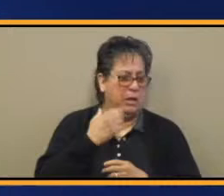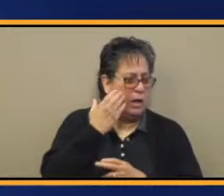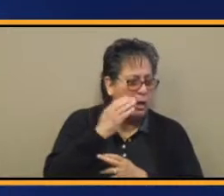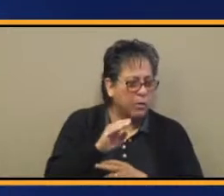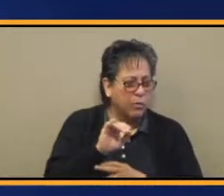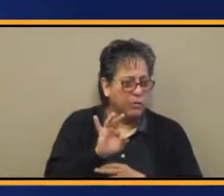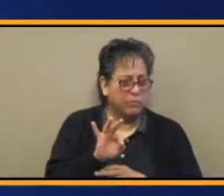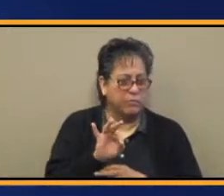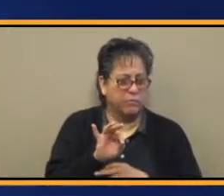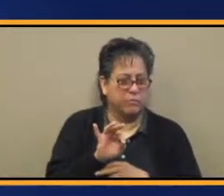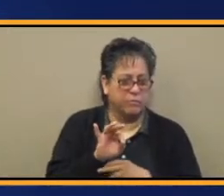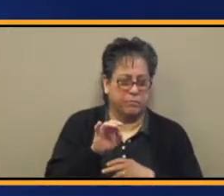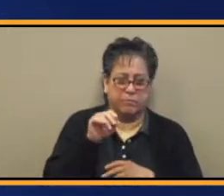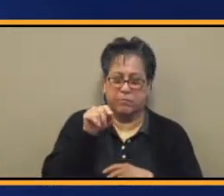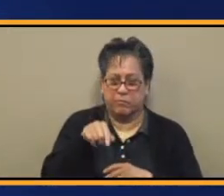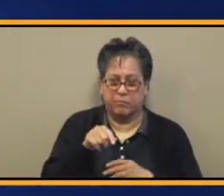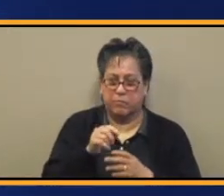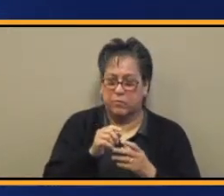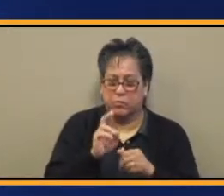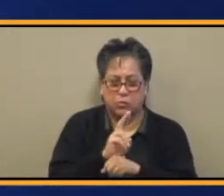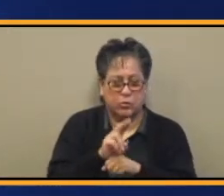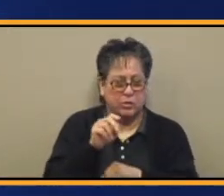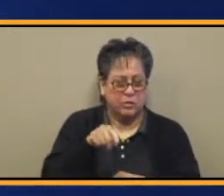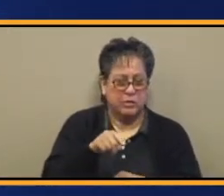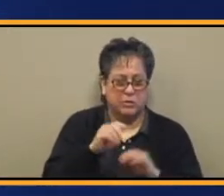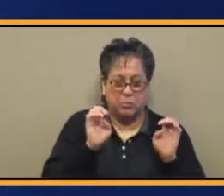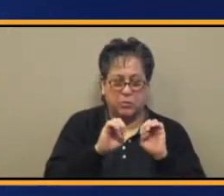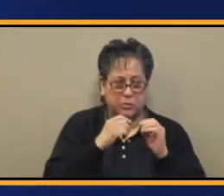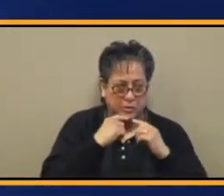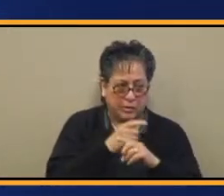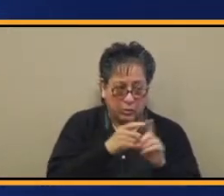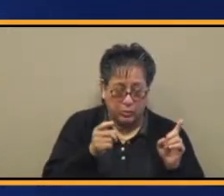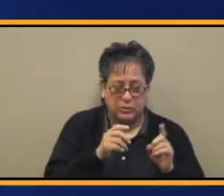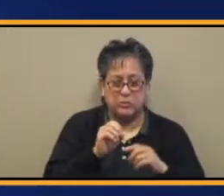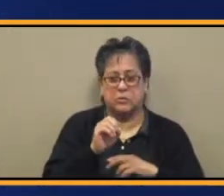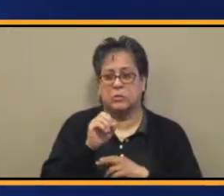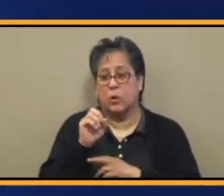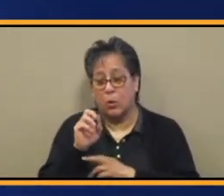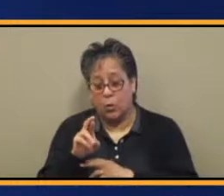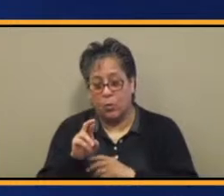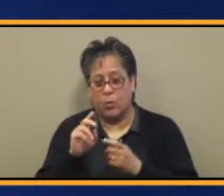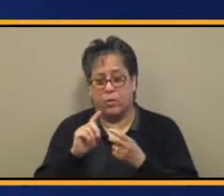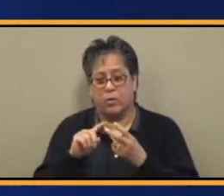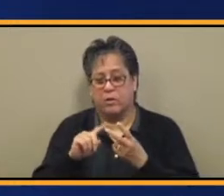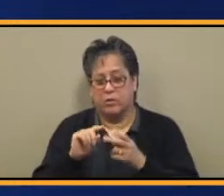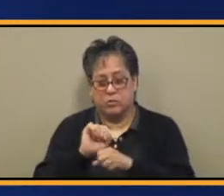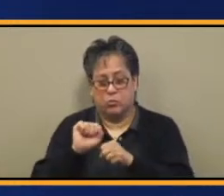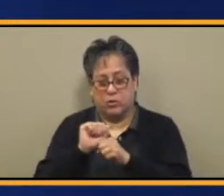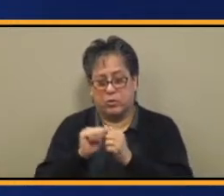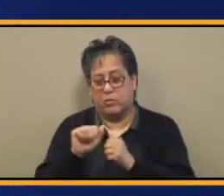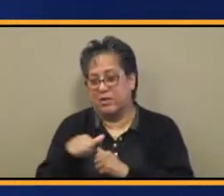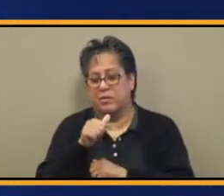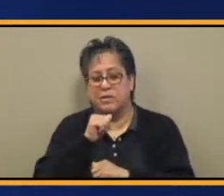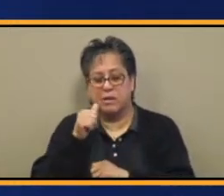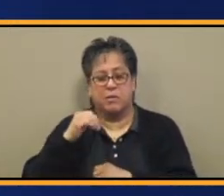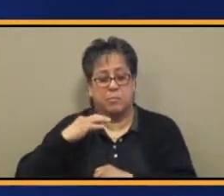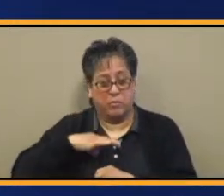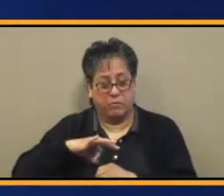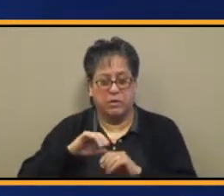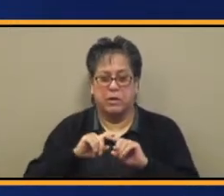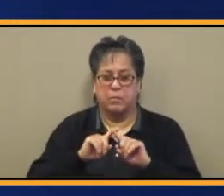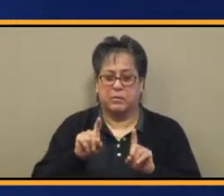it's through this emergency declaration here or if it's working with other nonprofits, but there